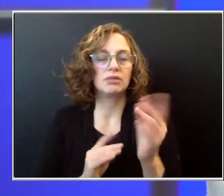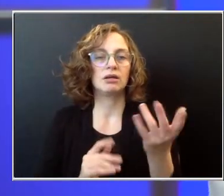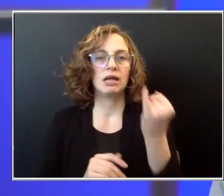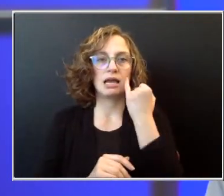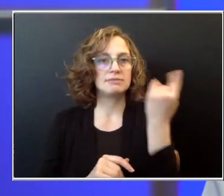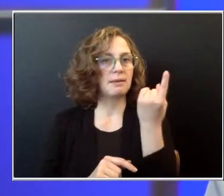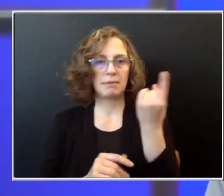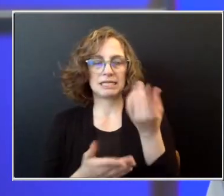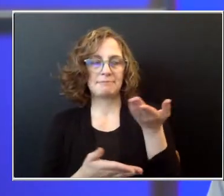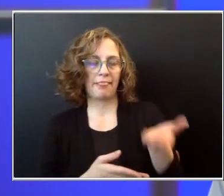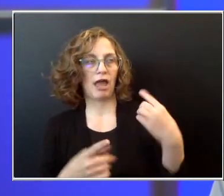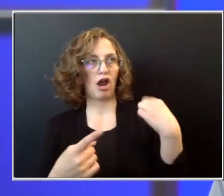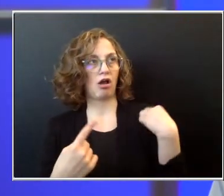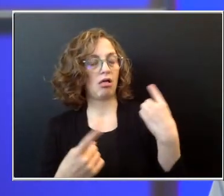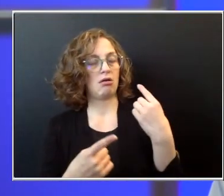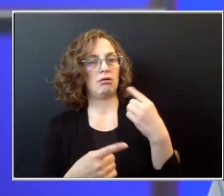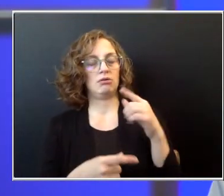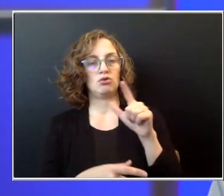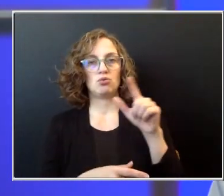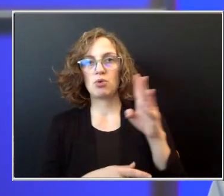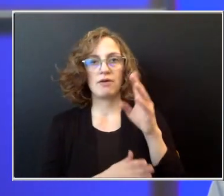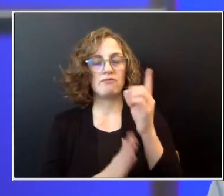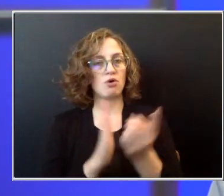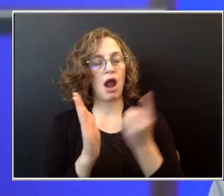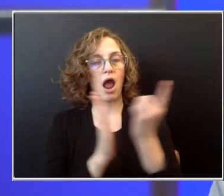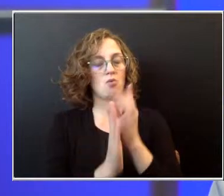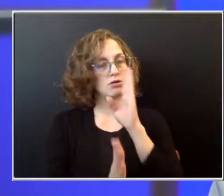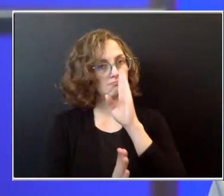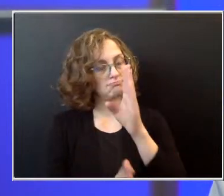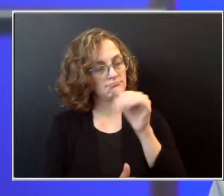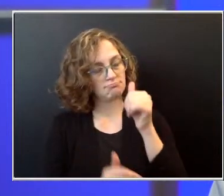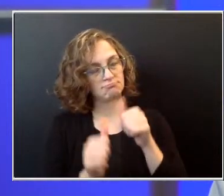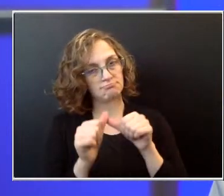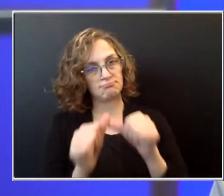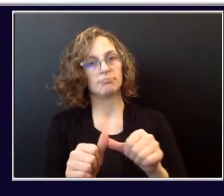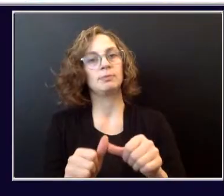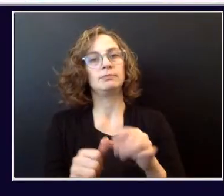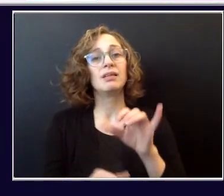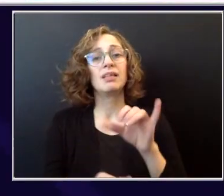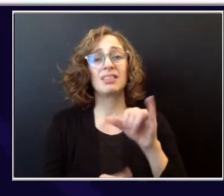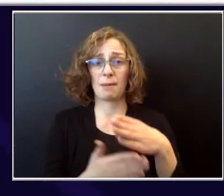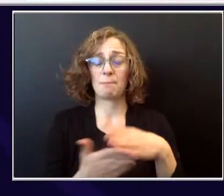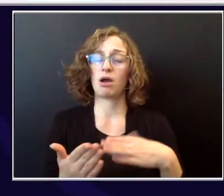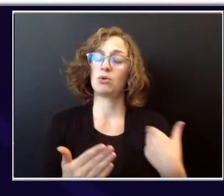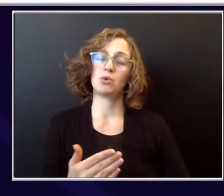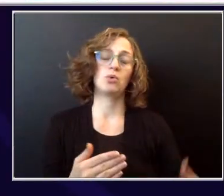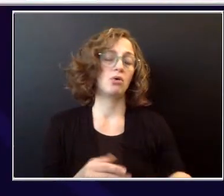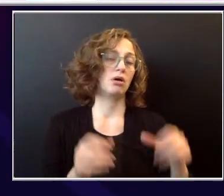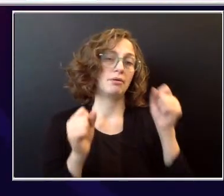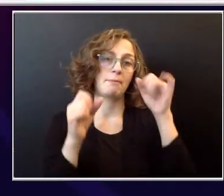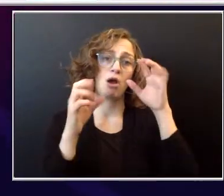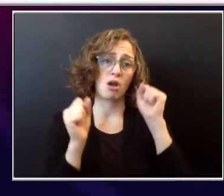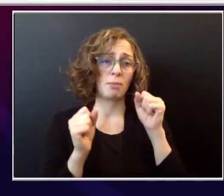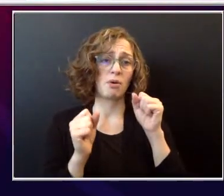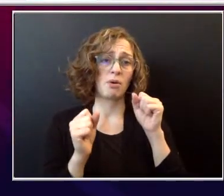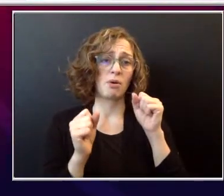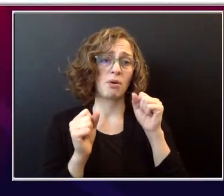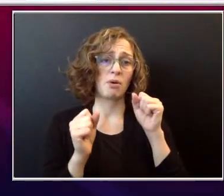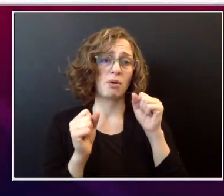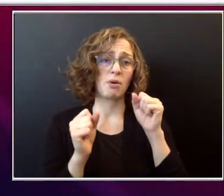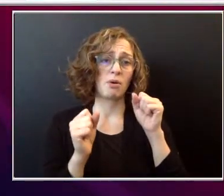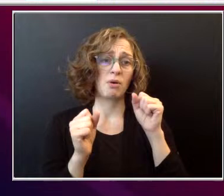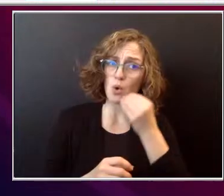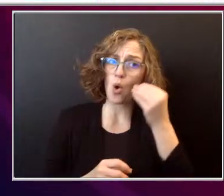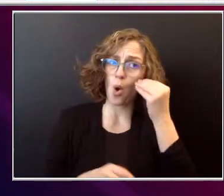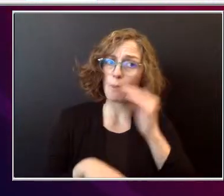that. And so that part's pretty remarkable, and they deserve a lot of credit for that. Are you all then home on Christmas Eve as well with your families, and you get the